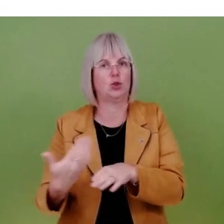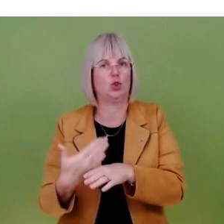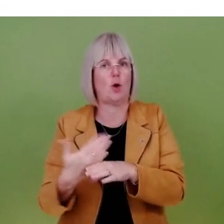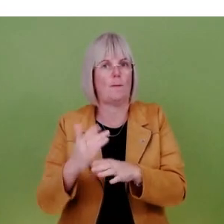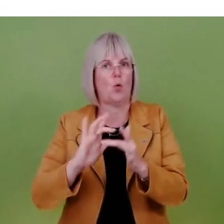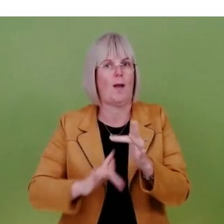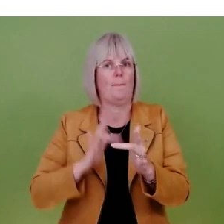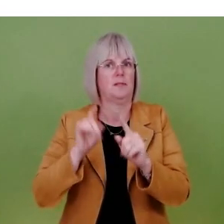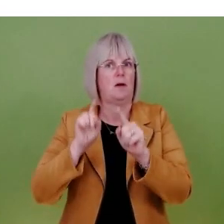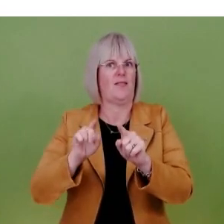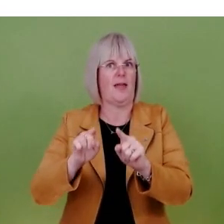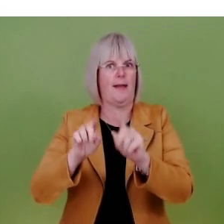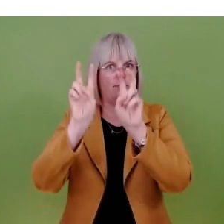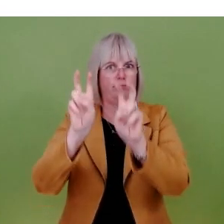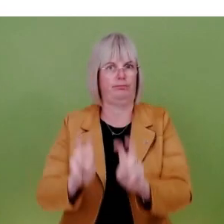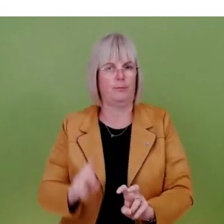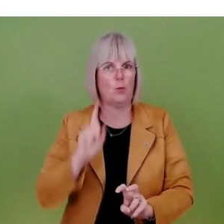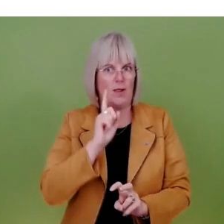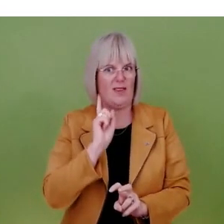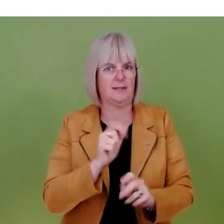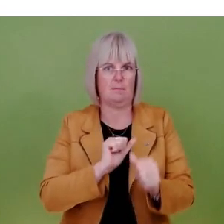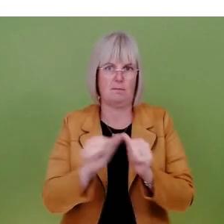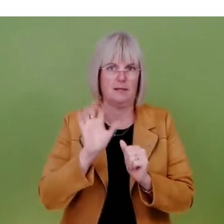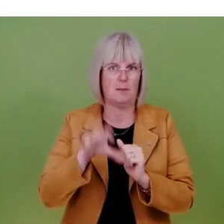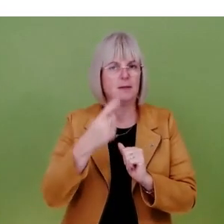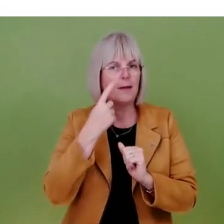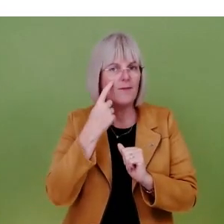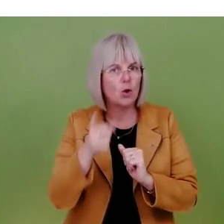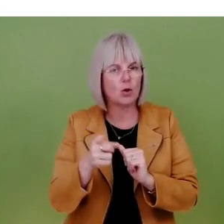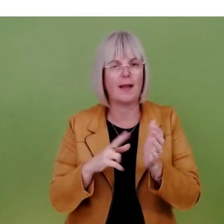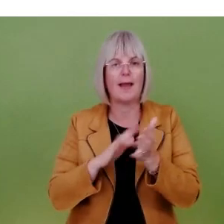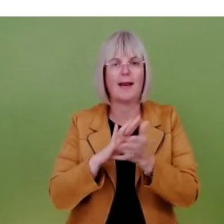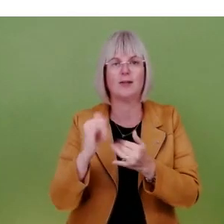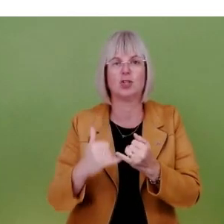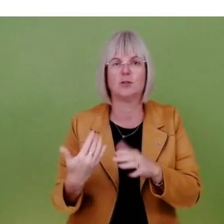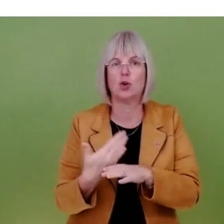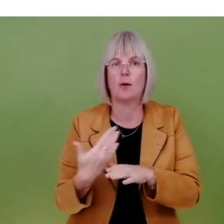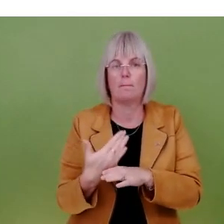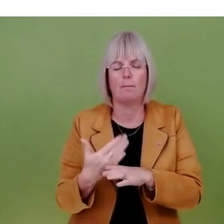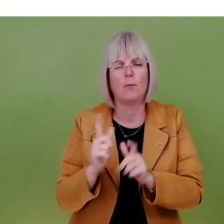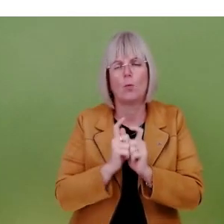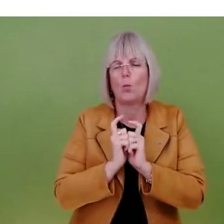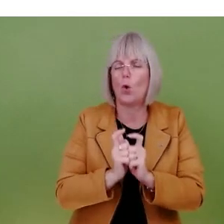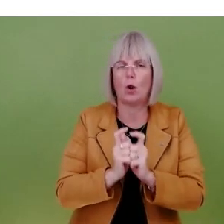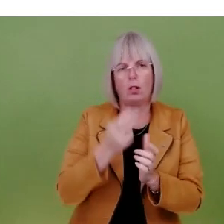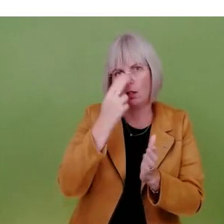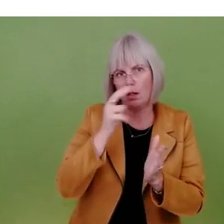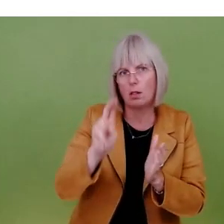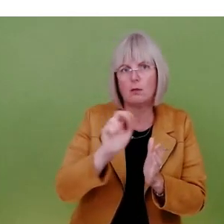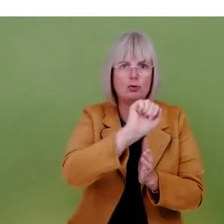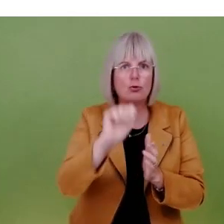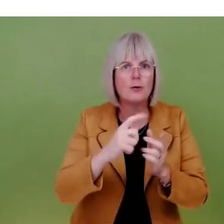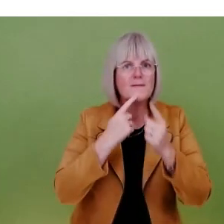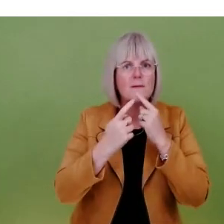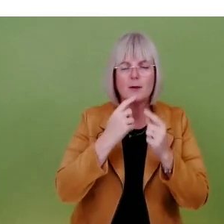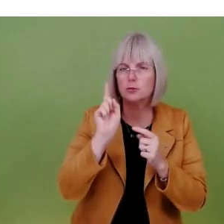yep. Just checking that. So have a look on NHS Jobs. It's always worth just registering your details on there and seeing what comes up. For those of you who